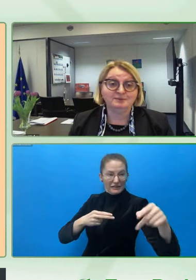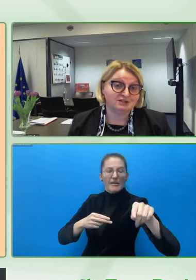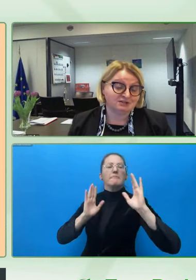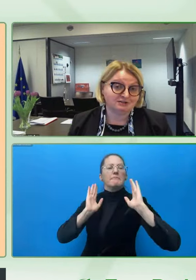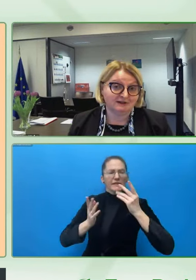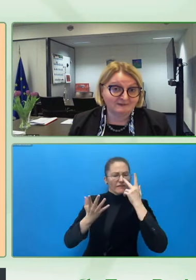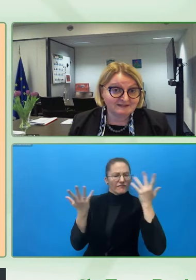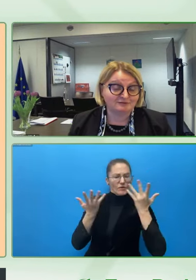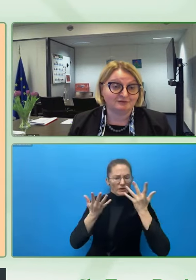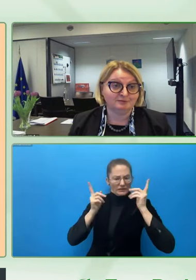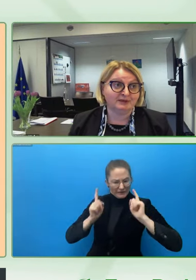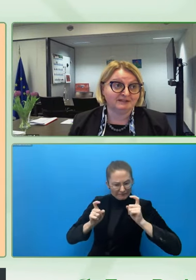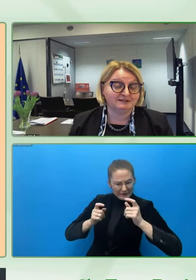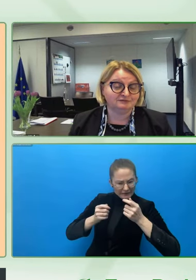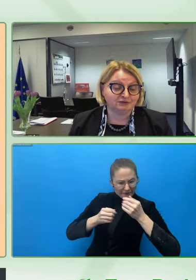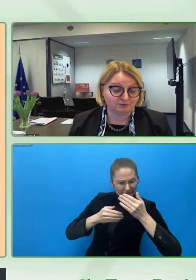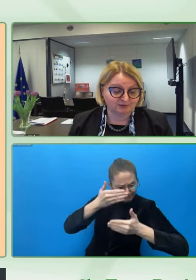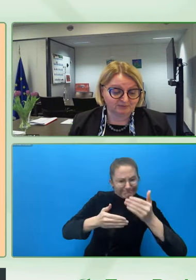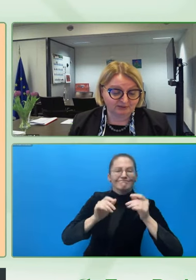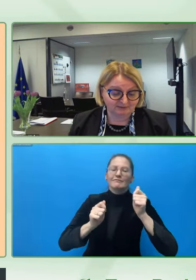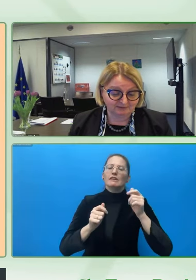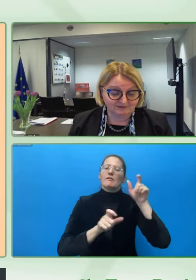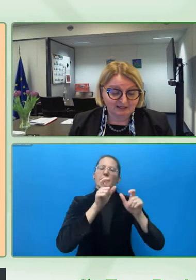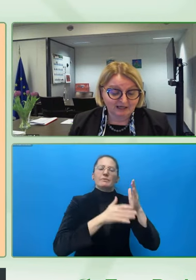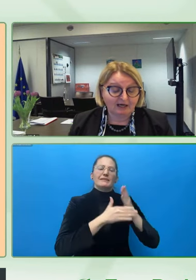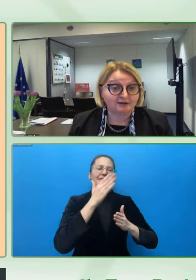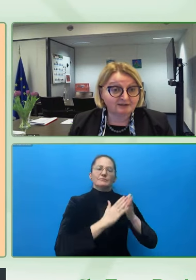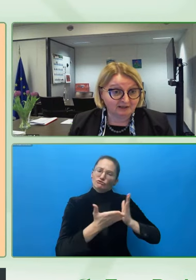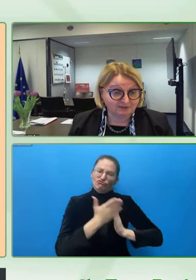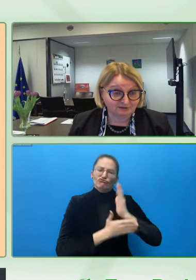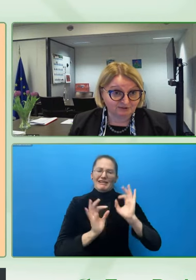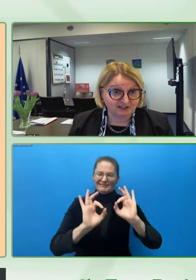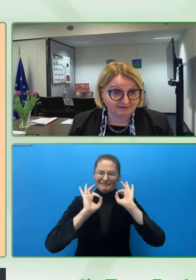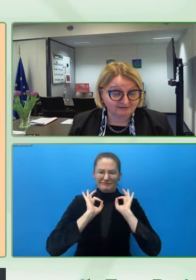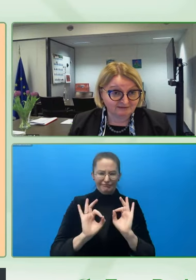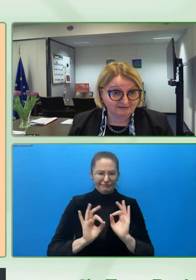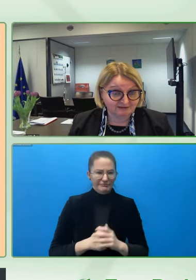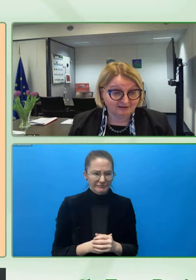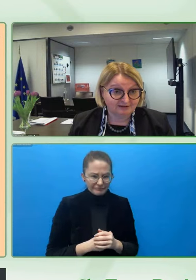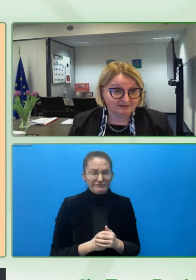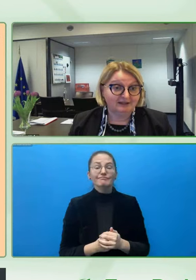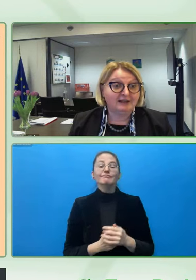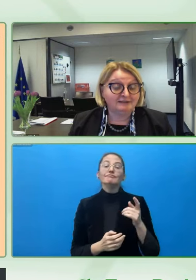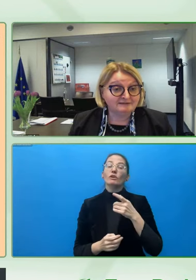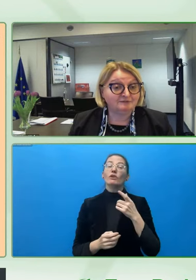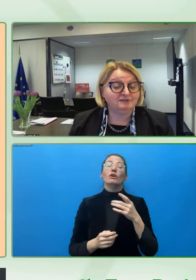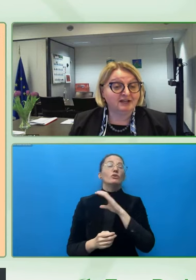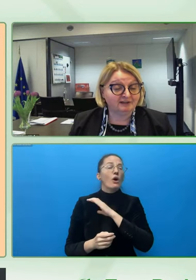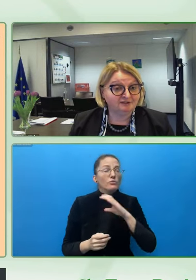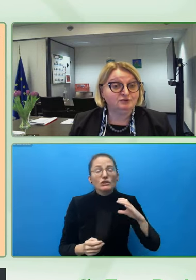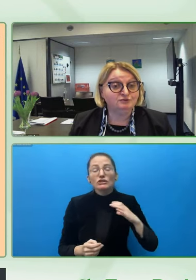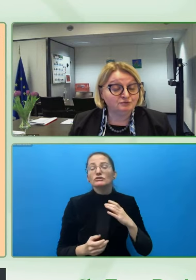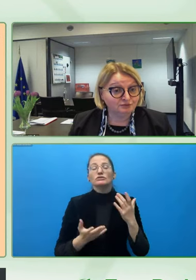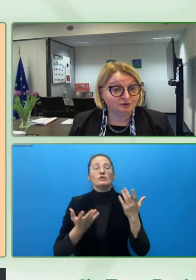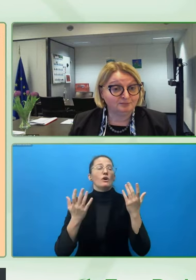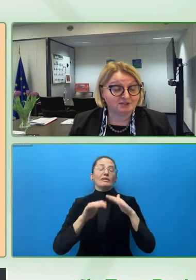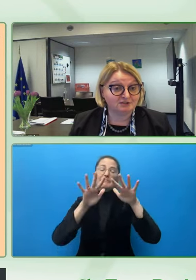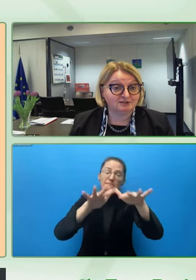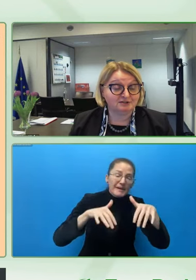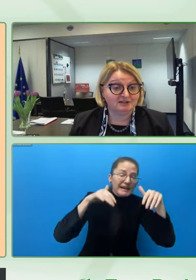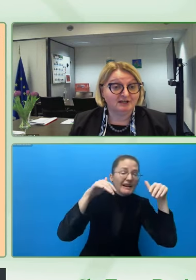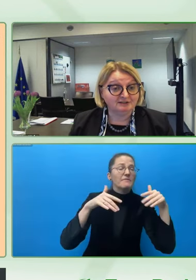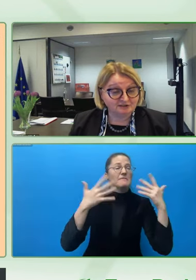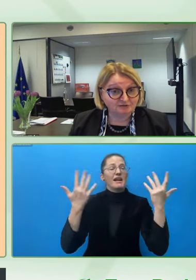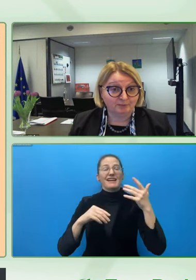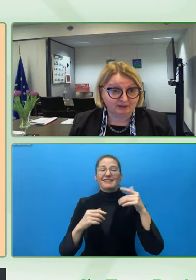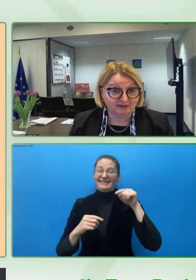this Commission and this mandate of the European Parliament are coming to the end, and we will have a new